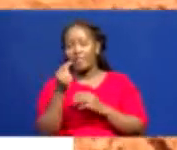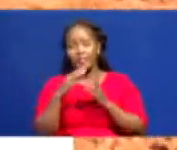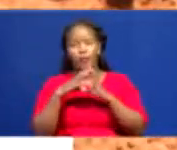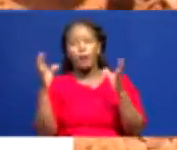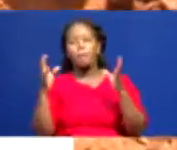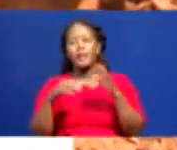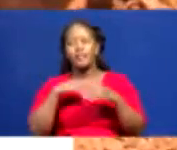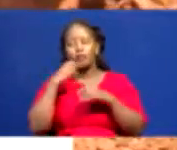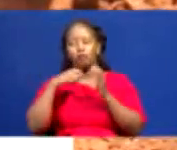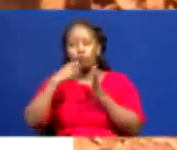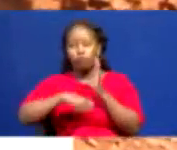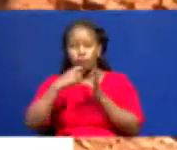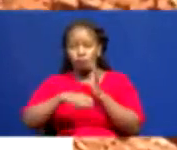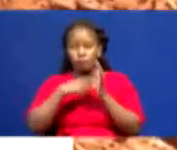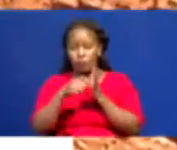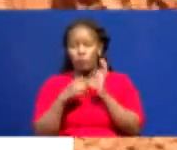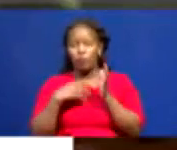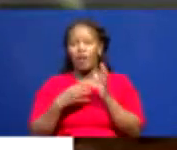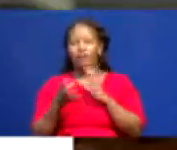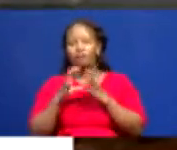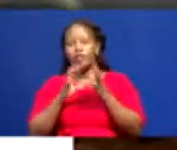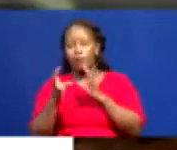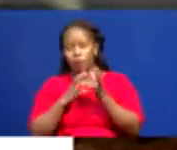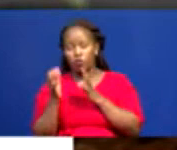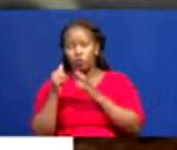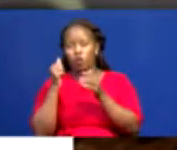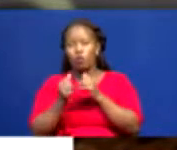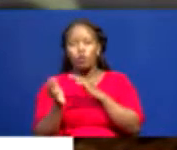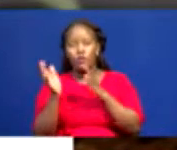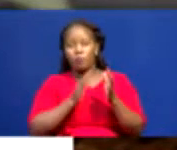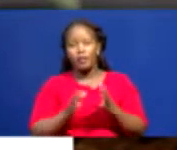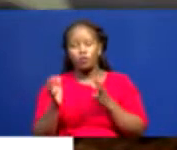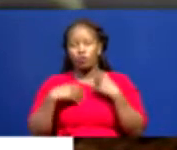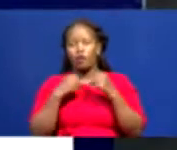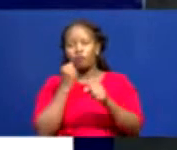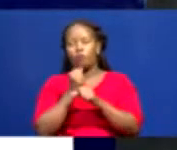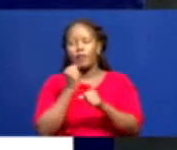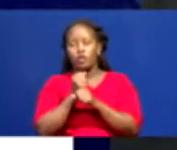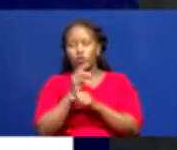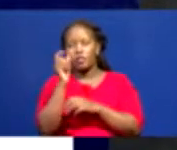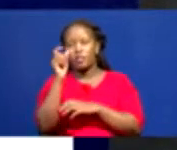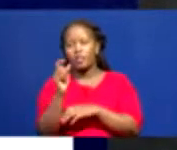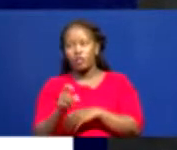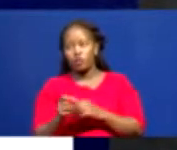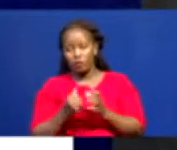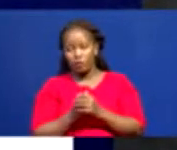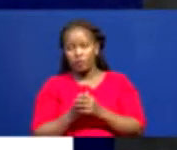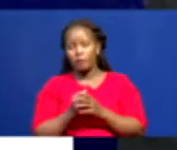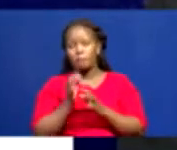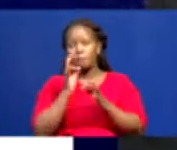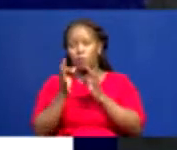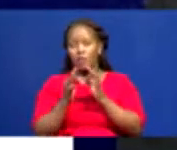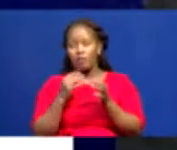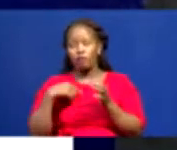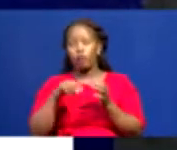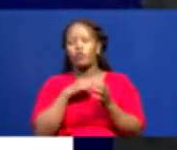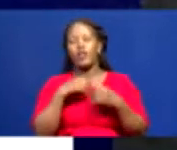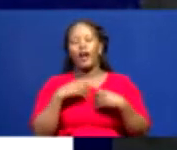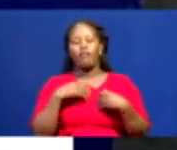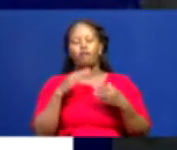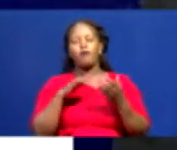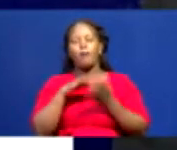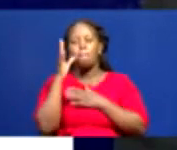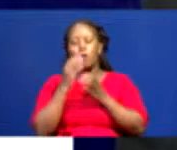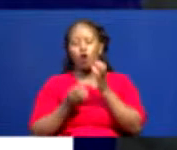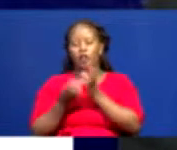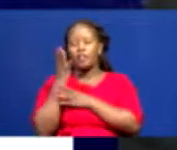and manufacturers of agrochemicals are lining up to expand their operations in the region. The more stockists we create, the more we